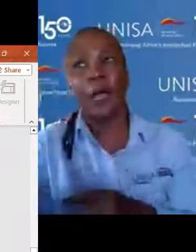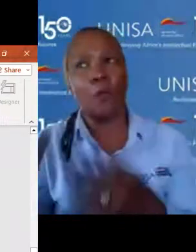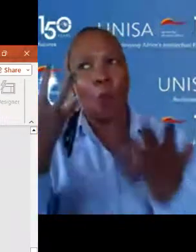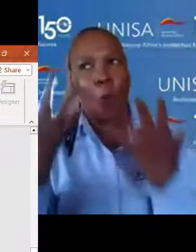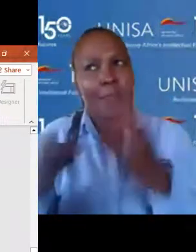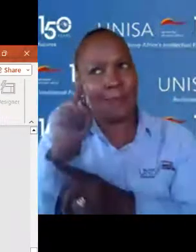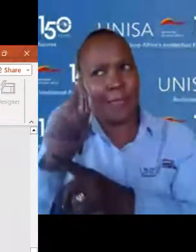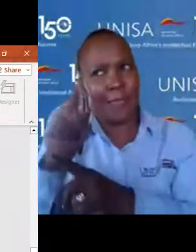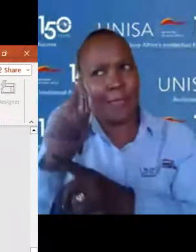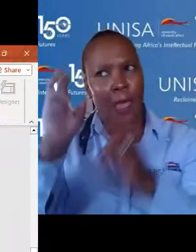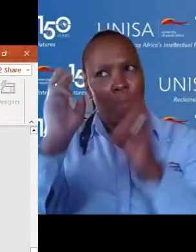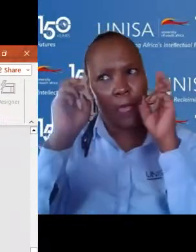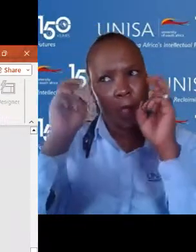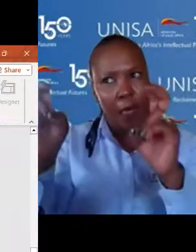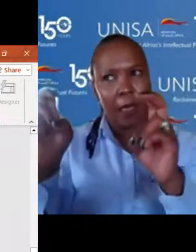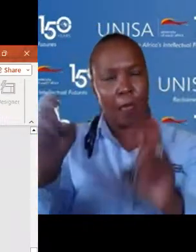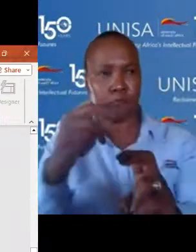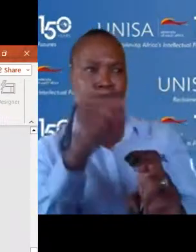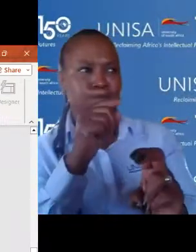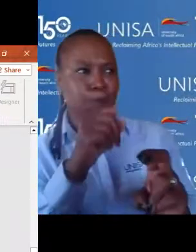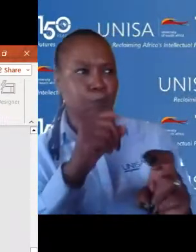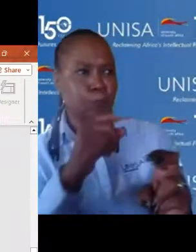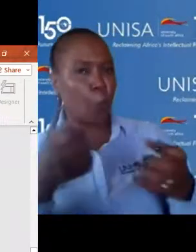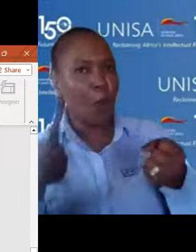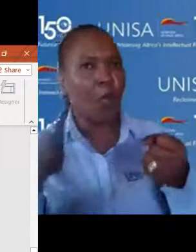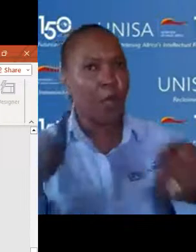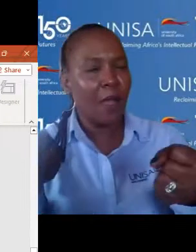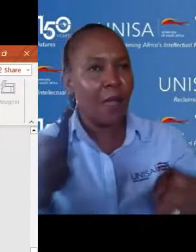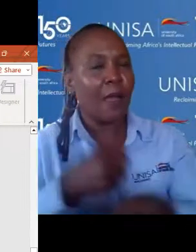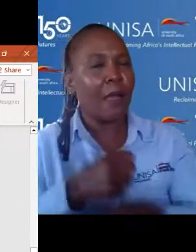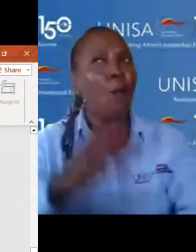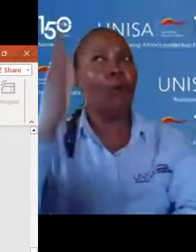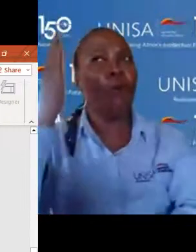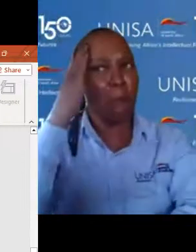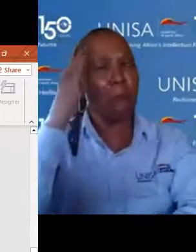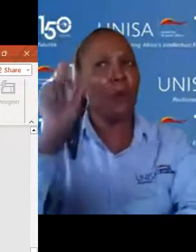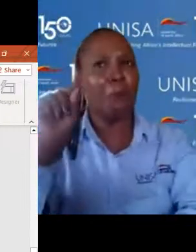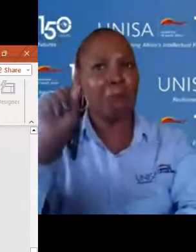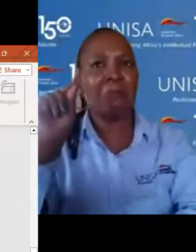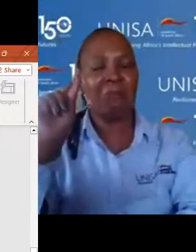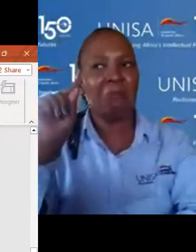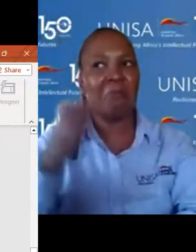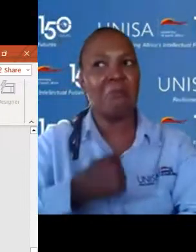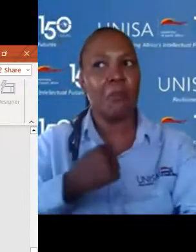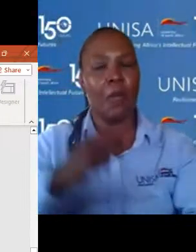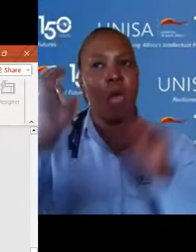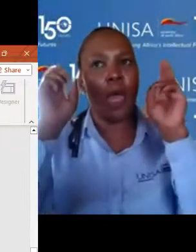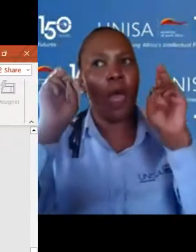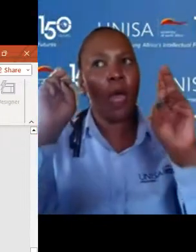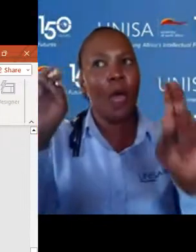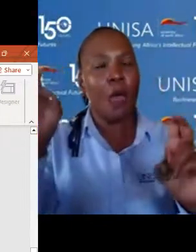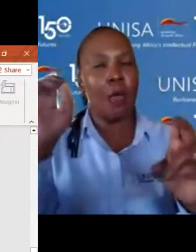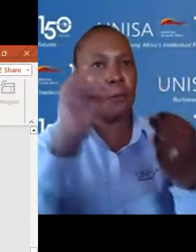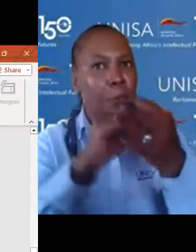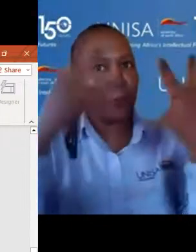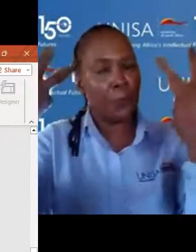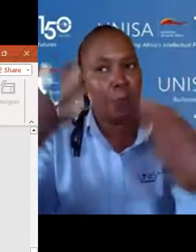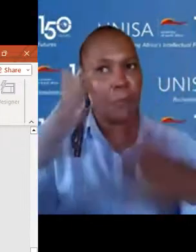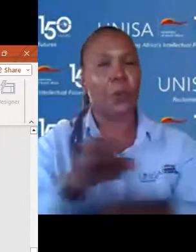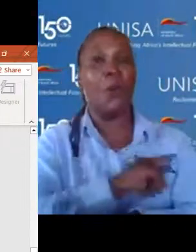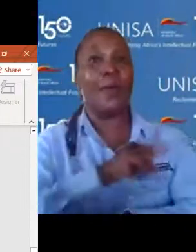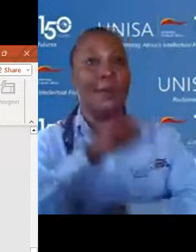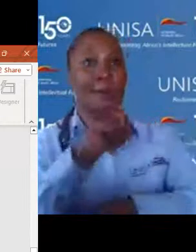it's a car, and then they would know that my bus has arrived because of that sensory awareness that